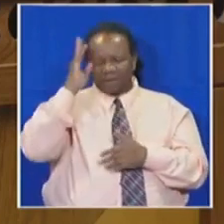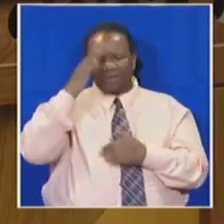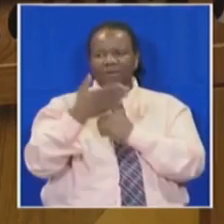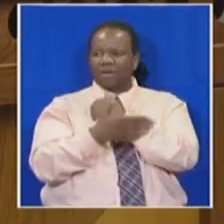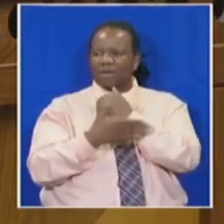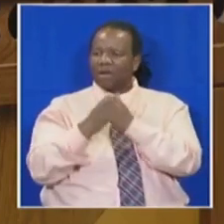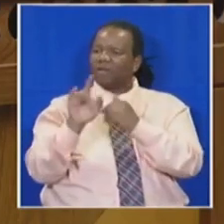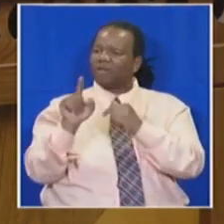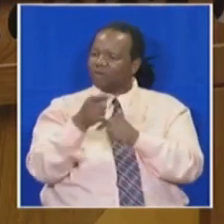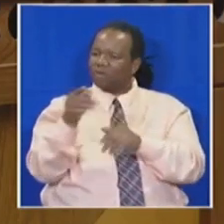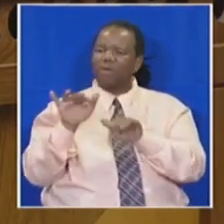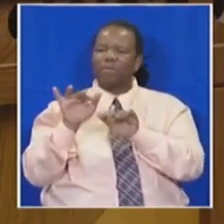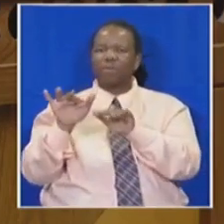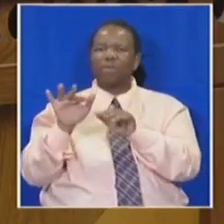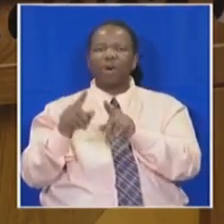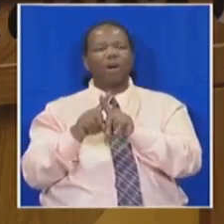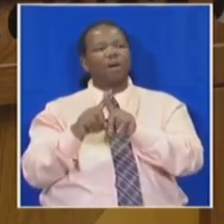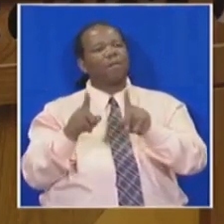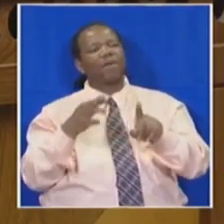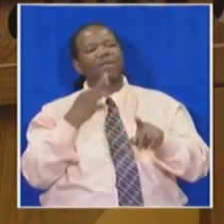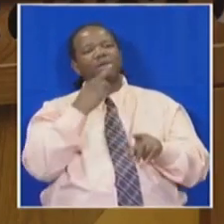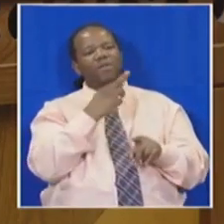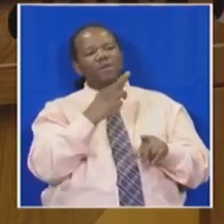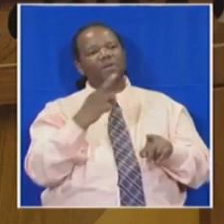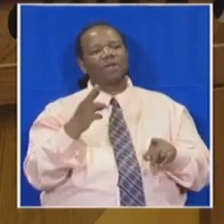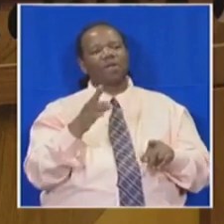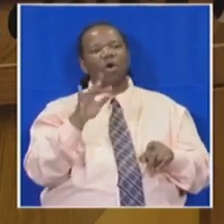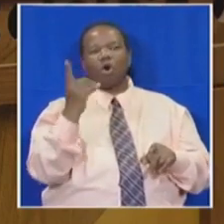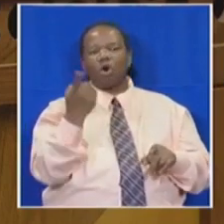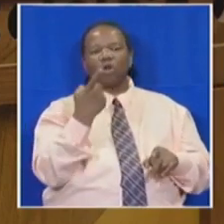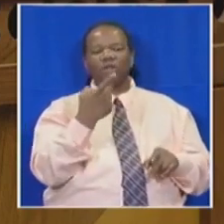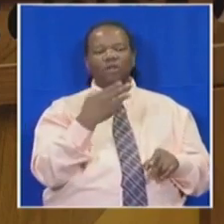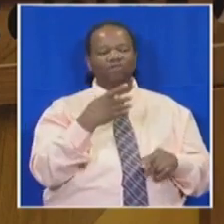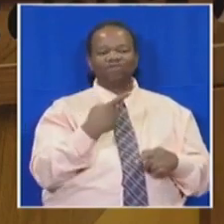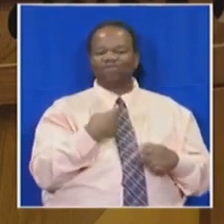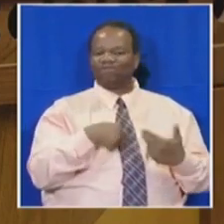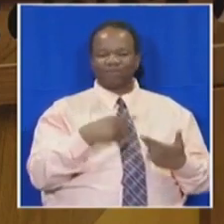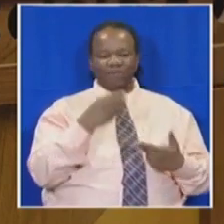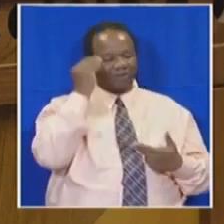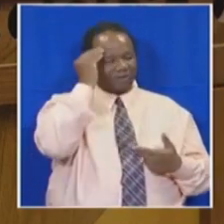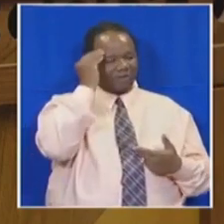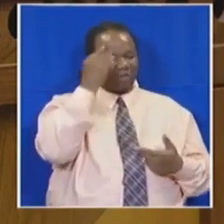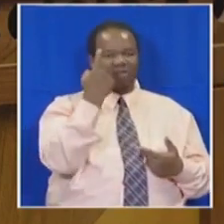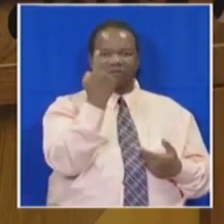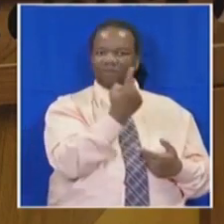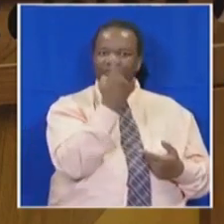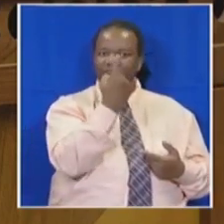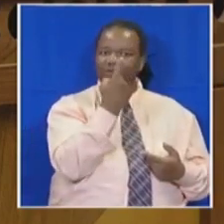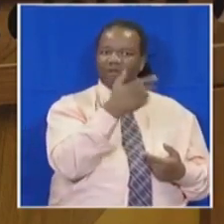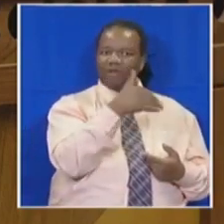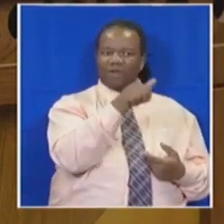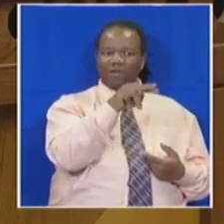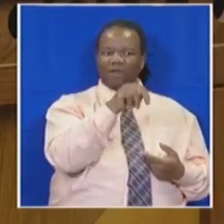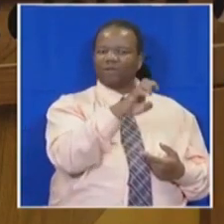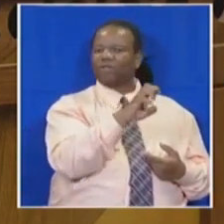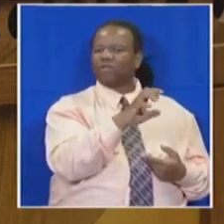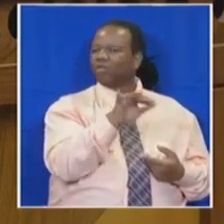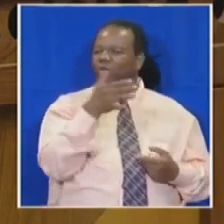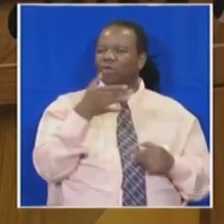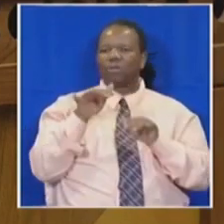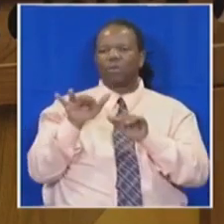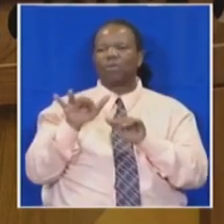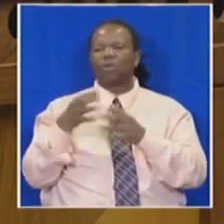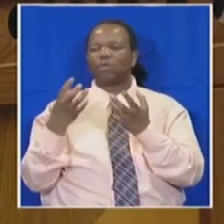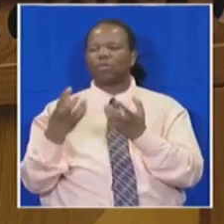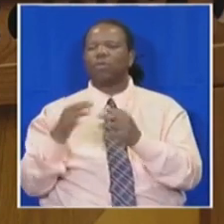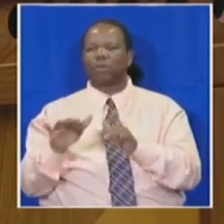that the ANC governs on behalf of the party, not the people and not the poor. This is the